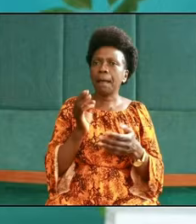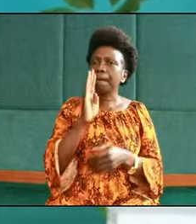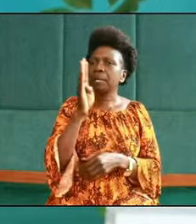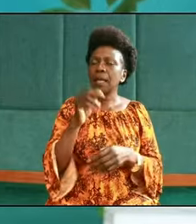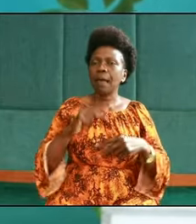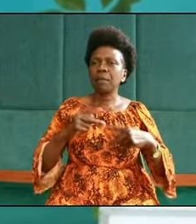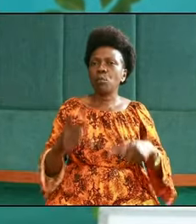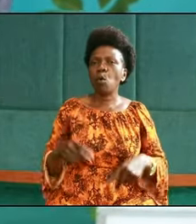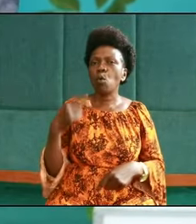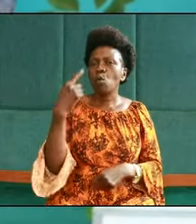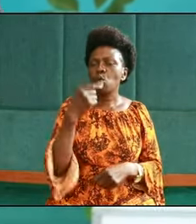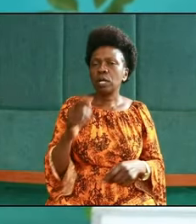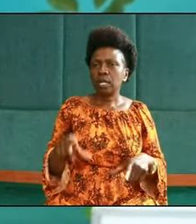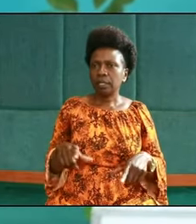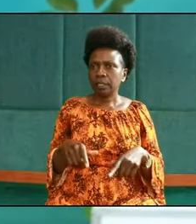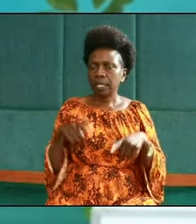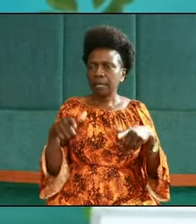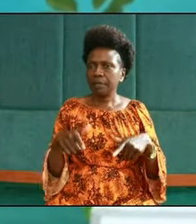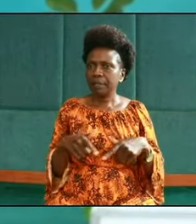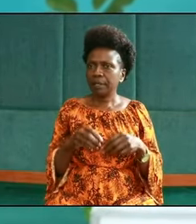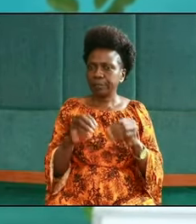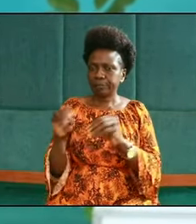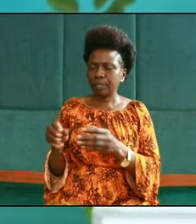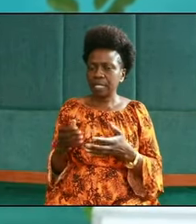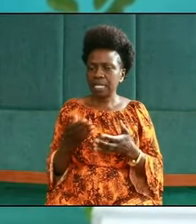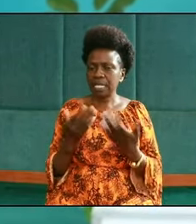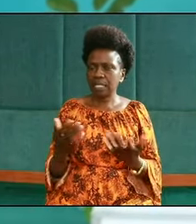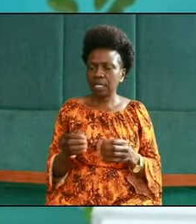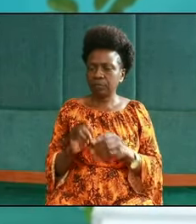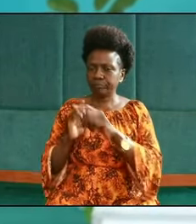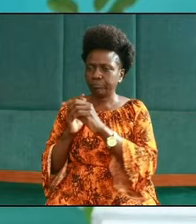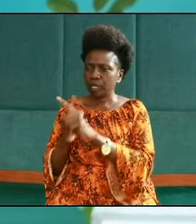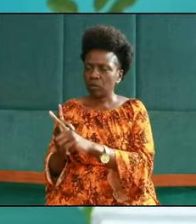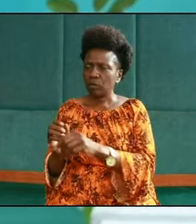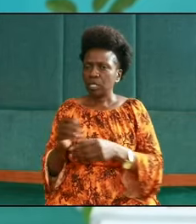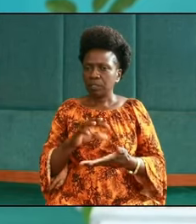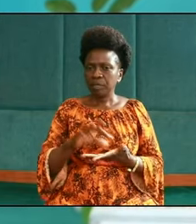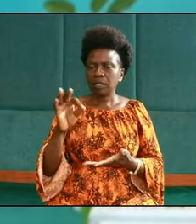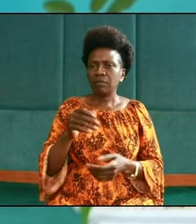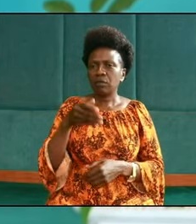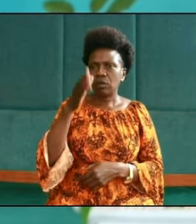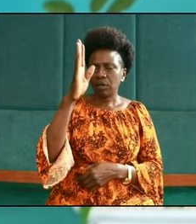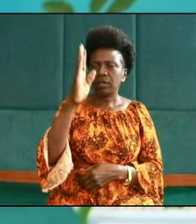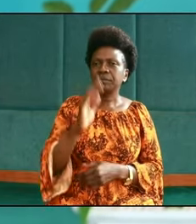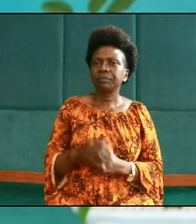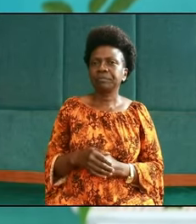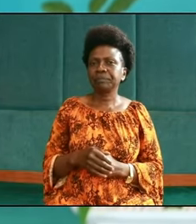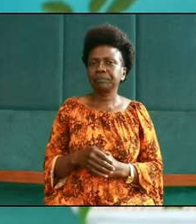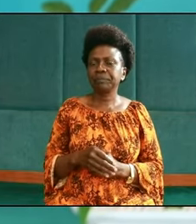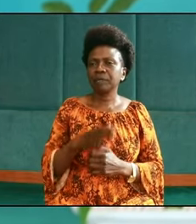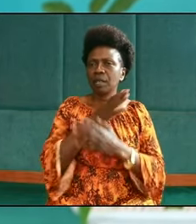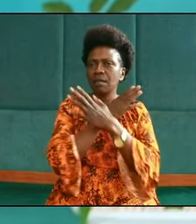a people who will live and do things according to the Spirit of God.